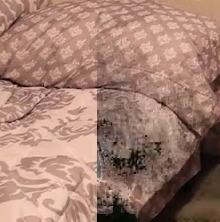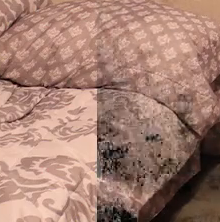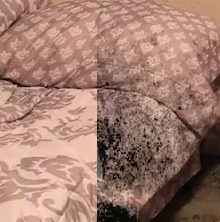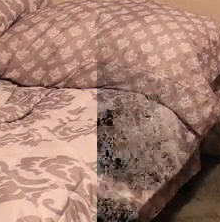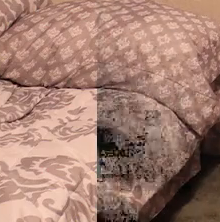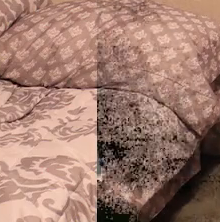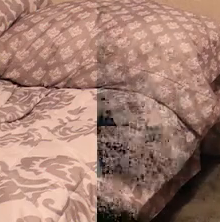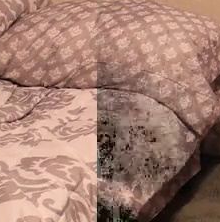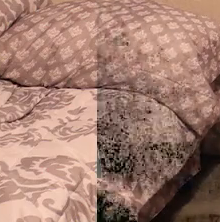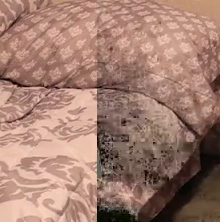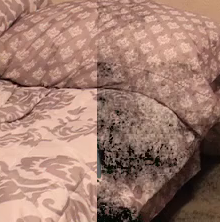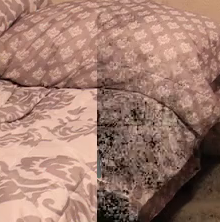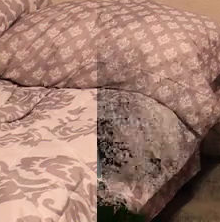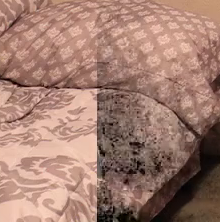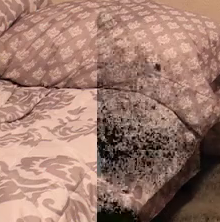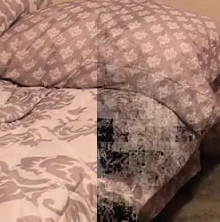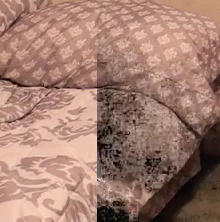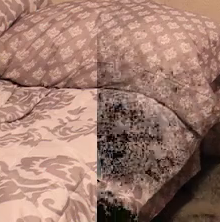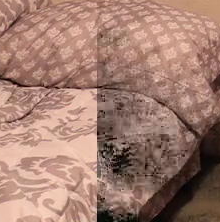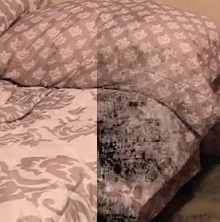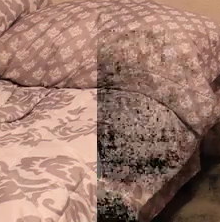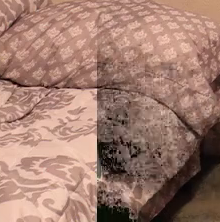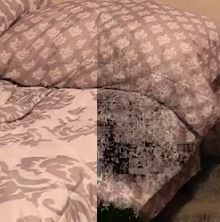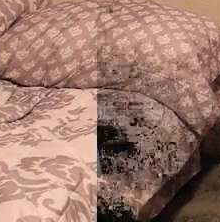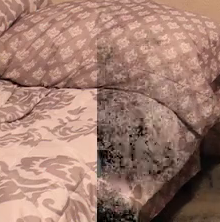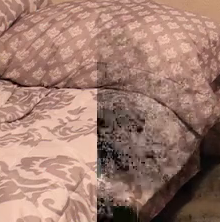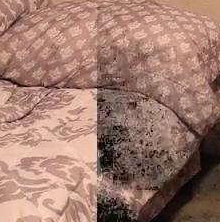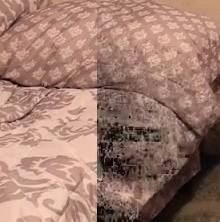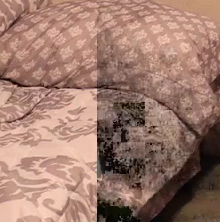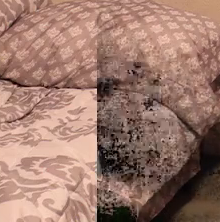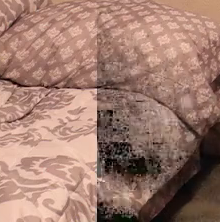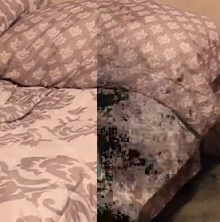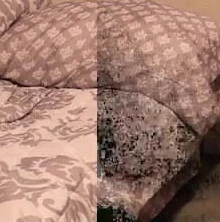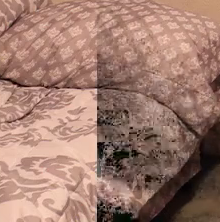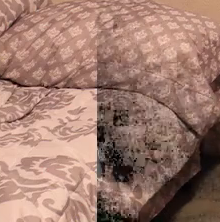possibly can. And I cannot wait to see all you beautiful, wonderful people in the next video. All right, I love you all. Bye.